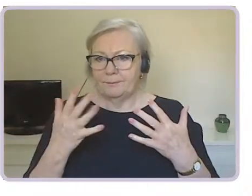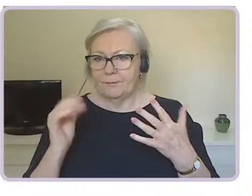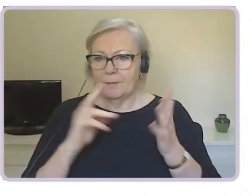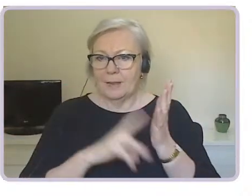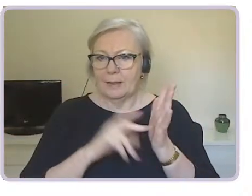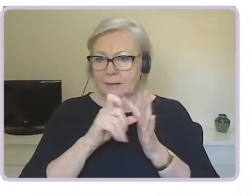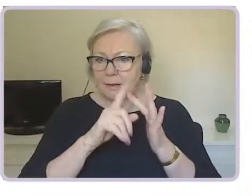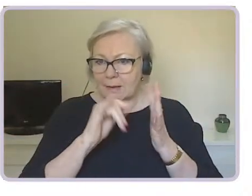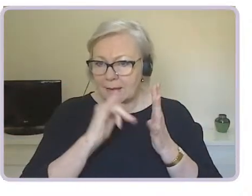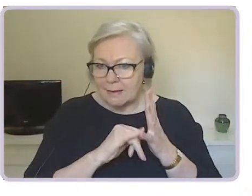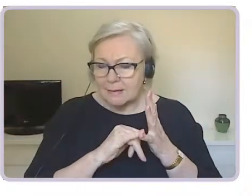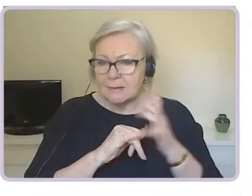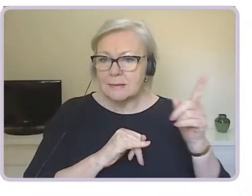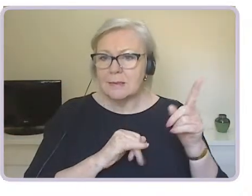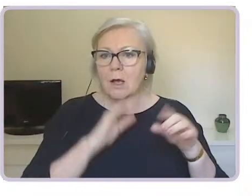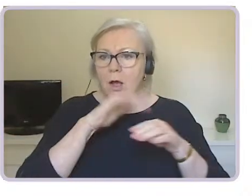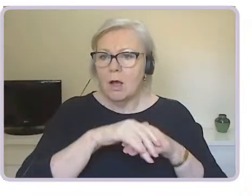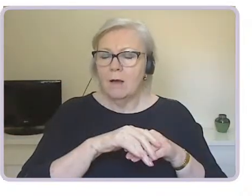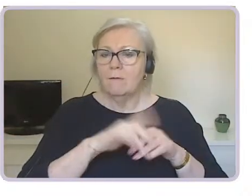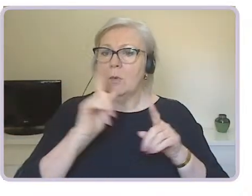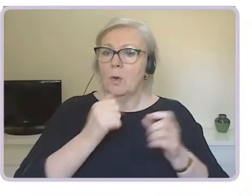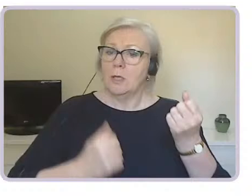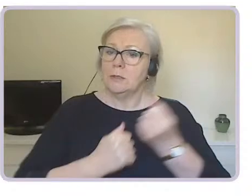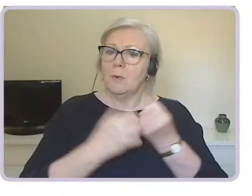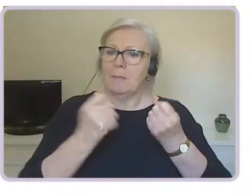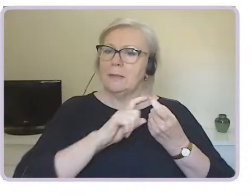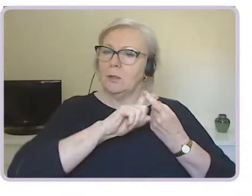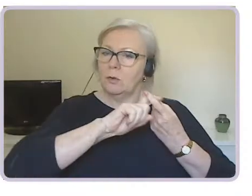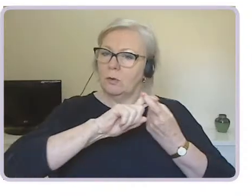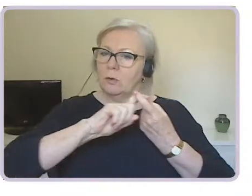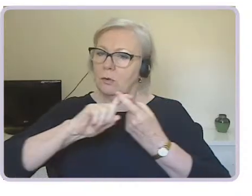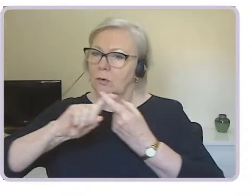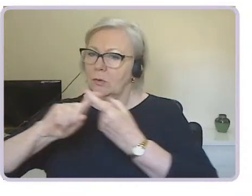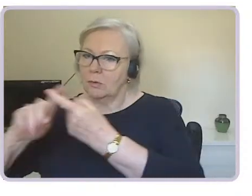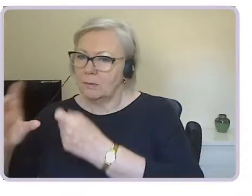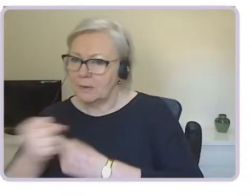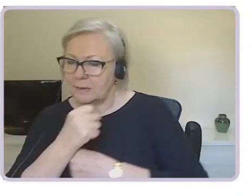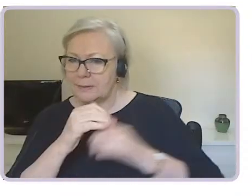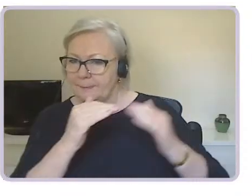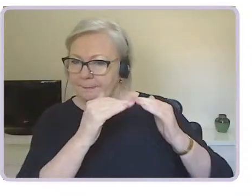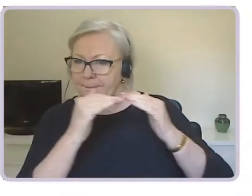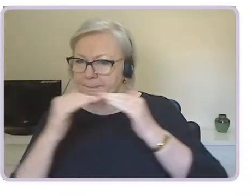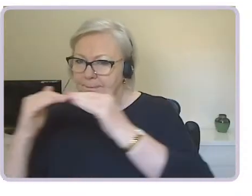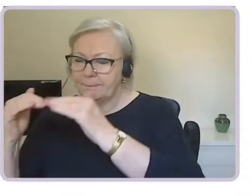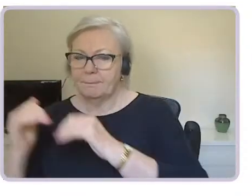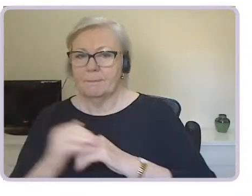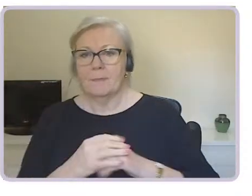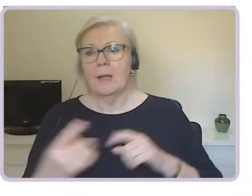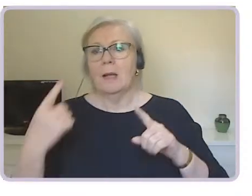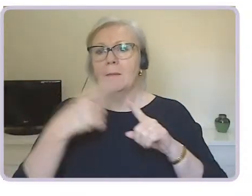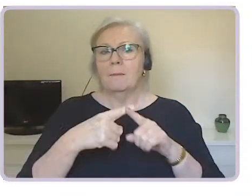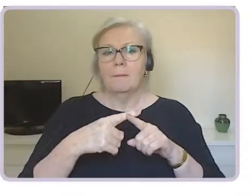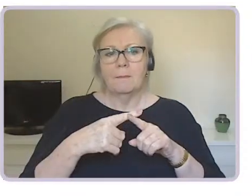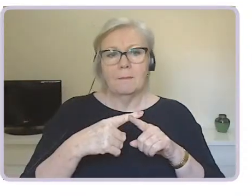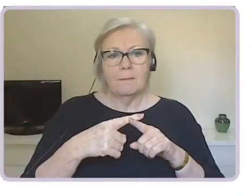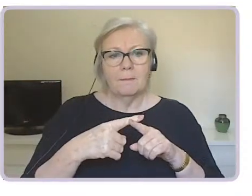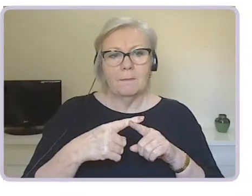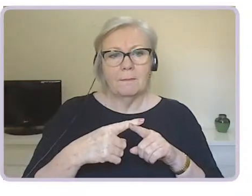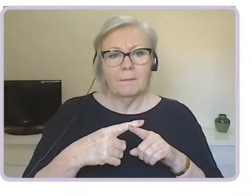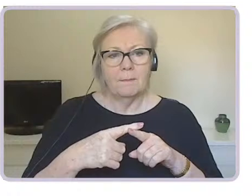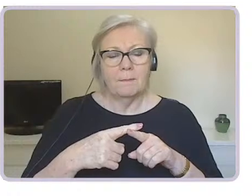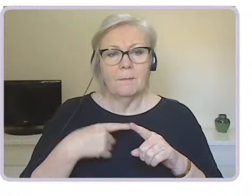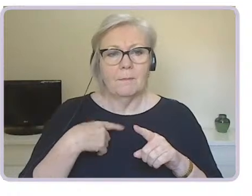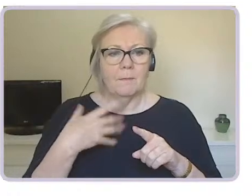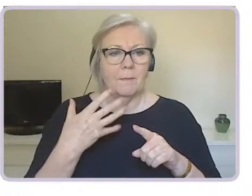NDIS around continuity of supports. We also had the 10%, various other